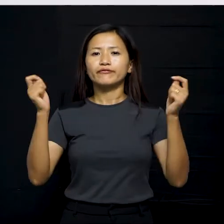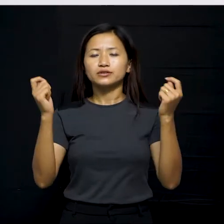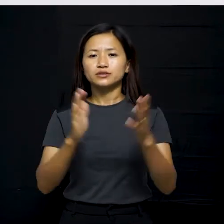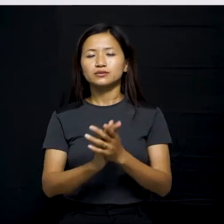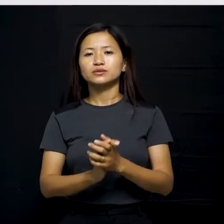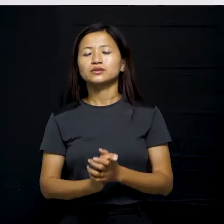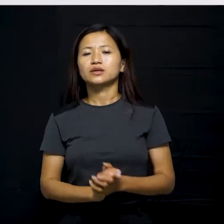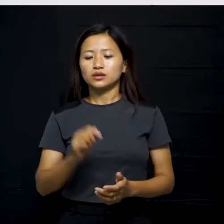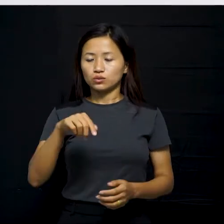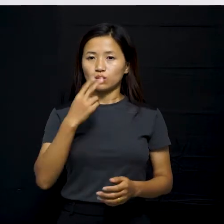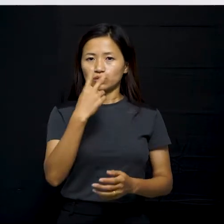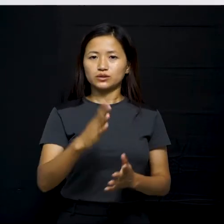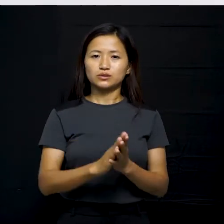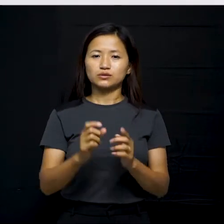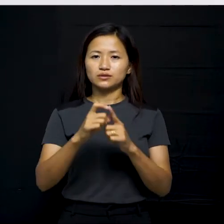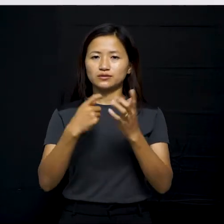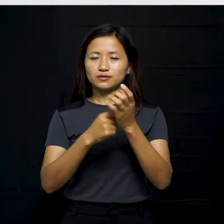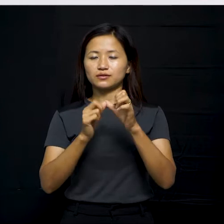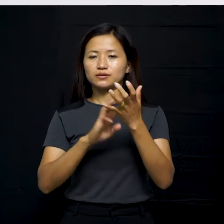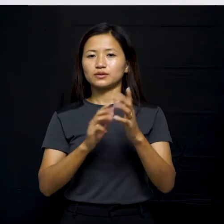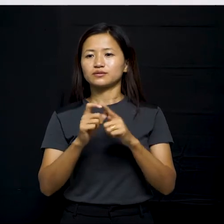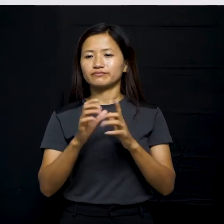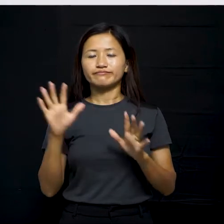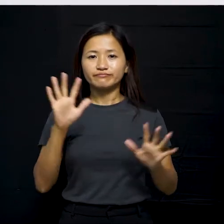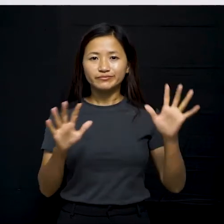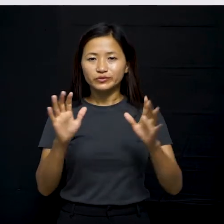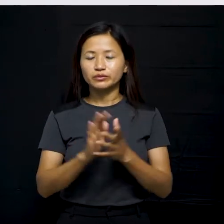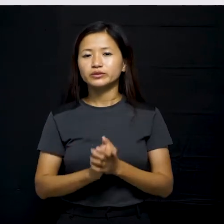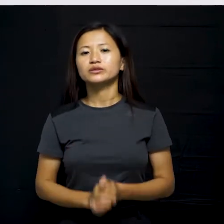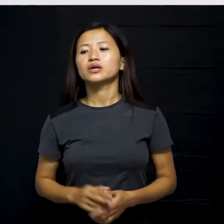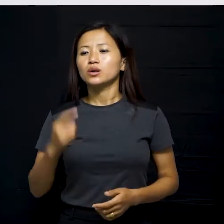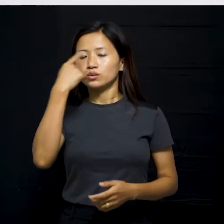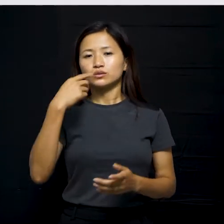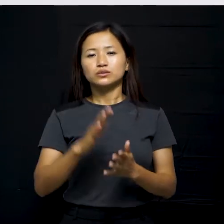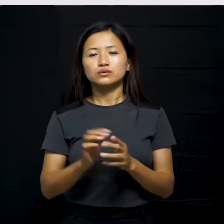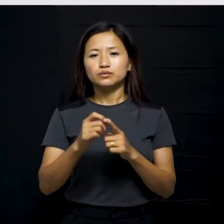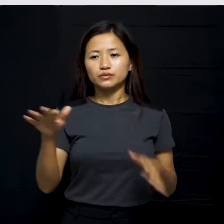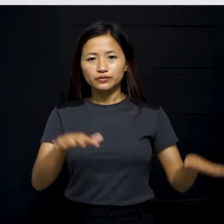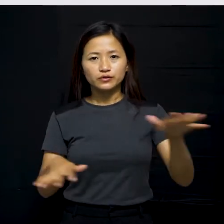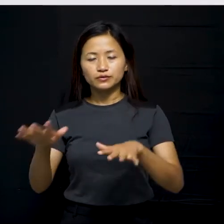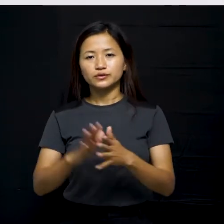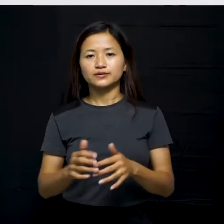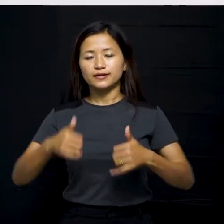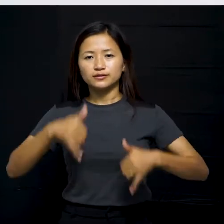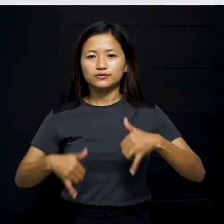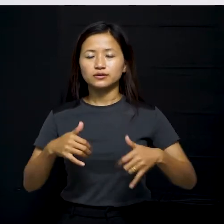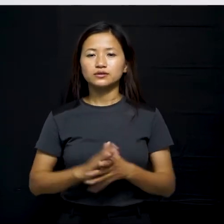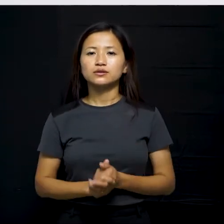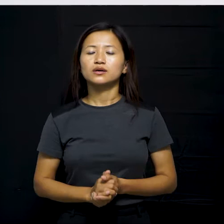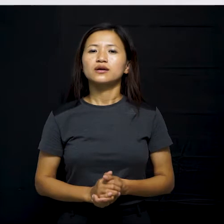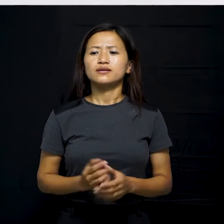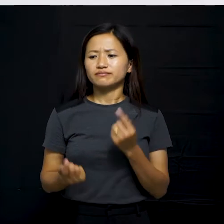by watching those dramas. Then there are also a group of people who used to perform some activities where they used to do